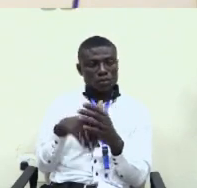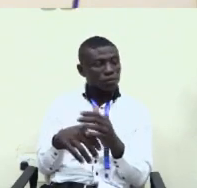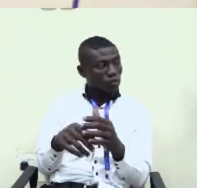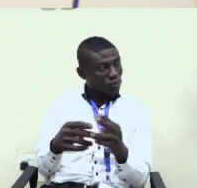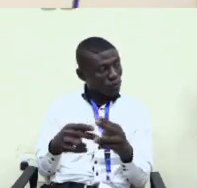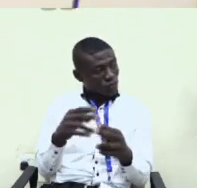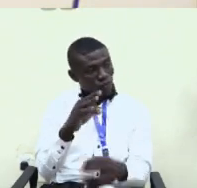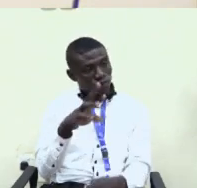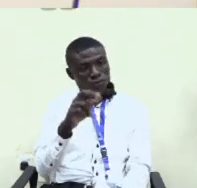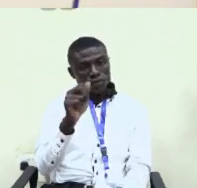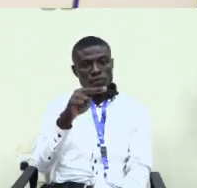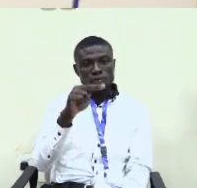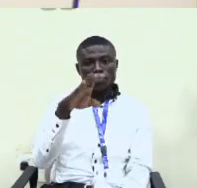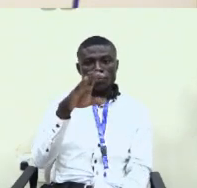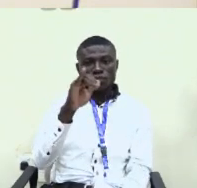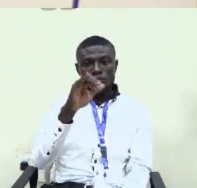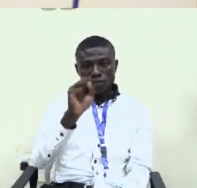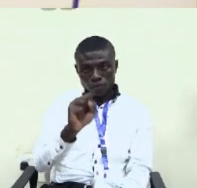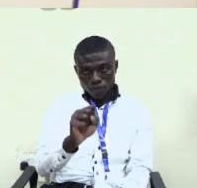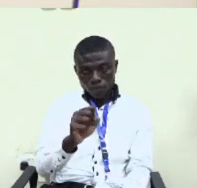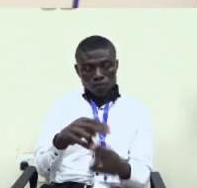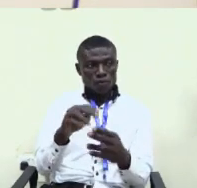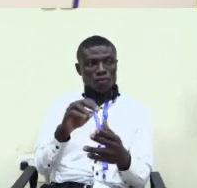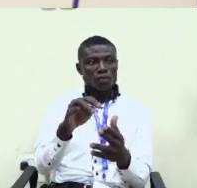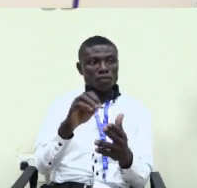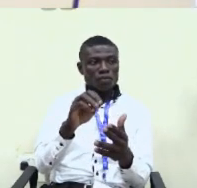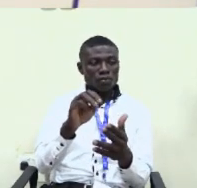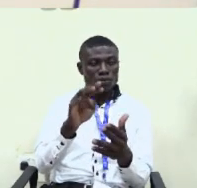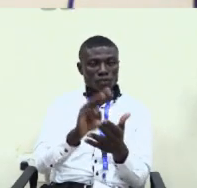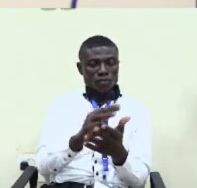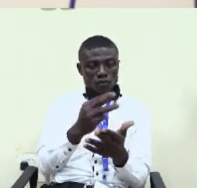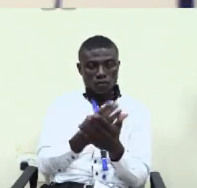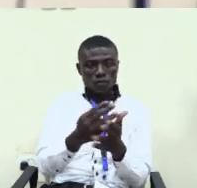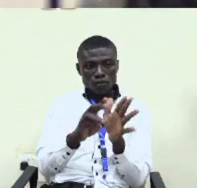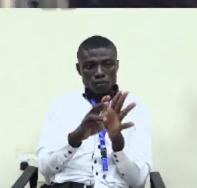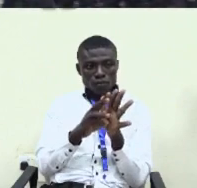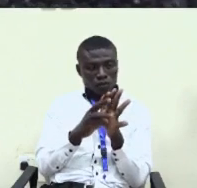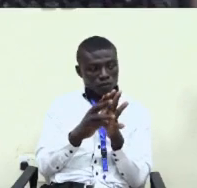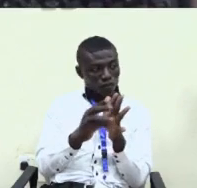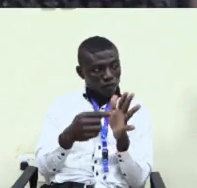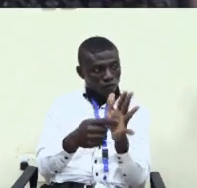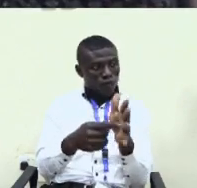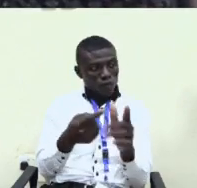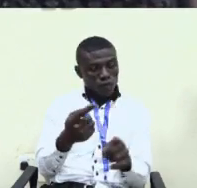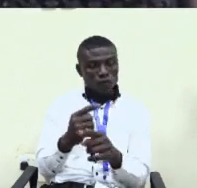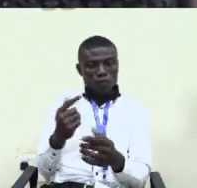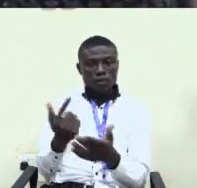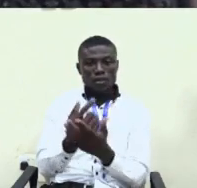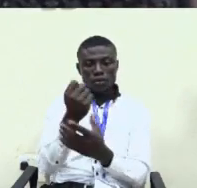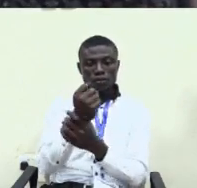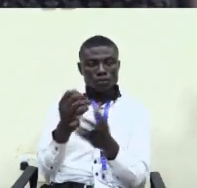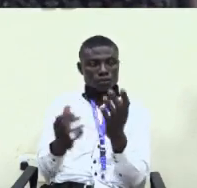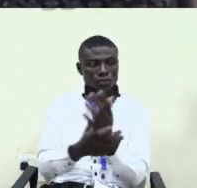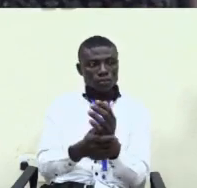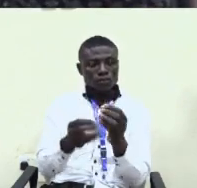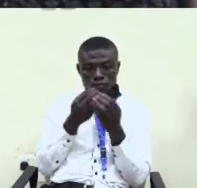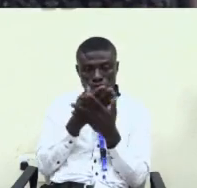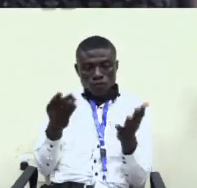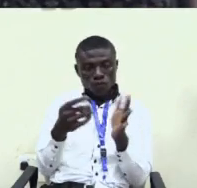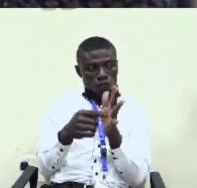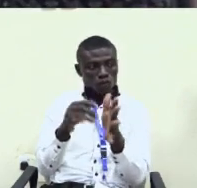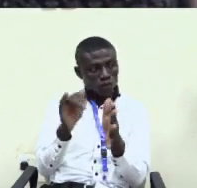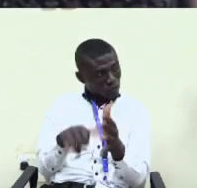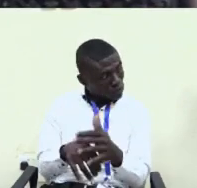So Francis, I mean, evidence from Ghana Somubi Dwumadie, information that they have, indicates